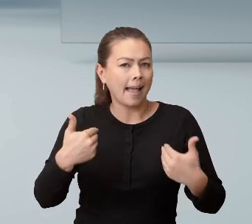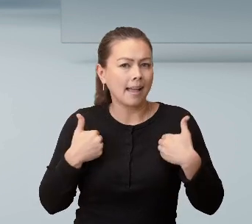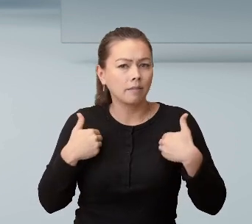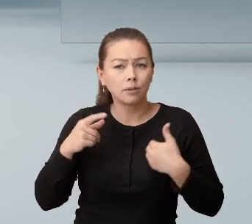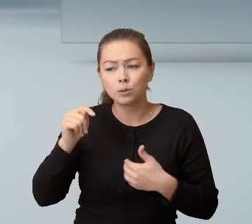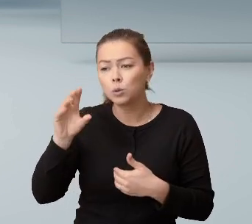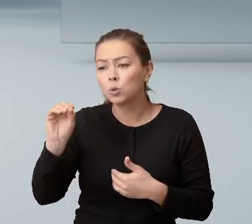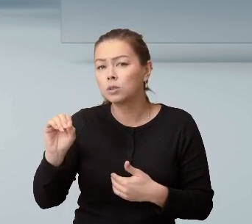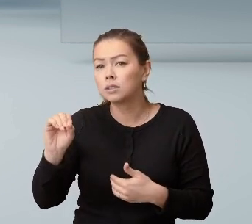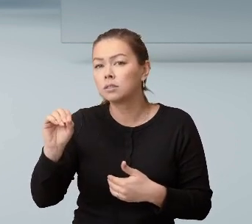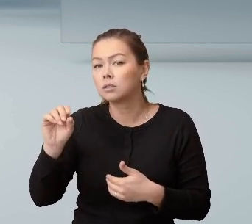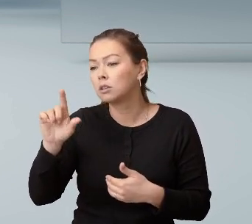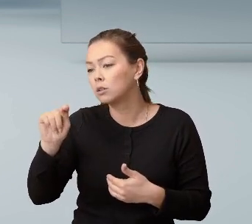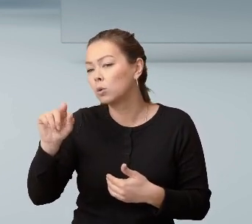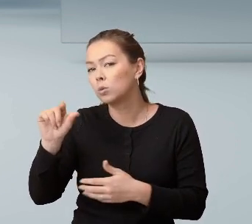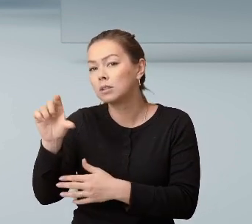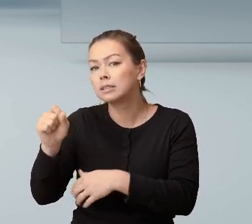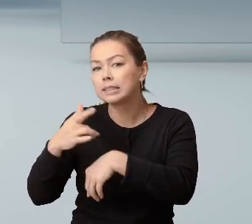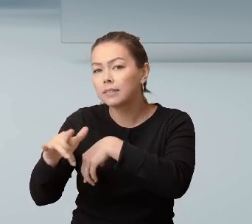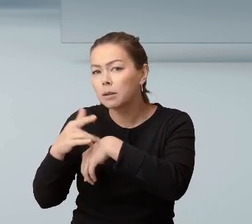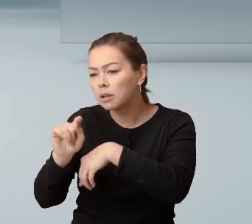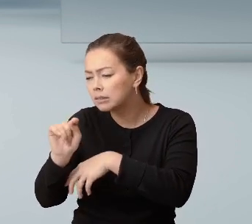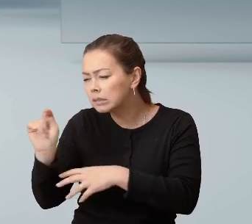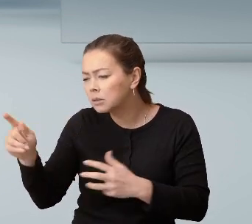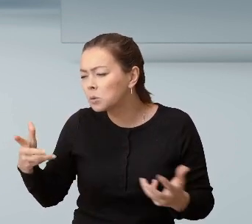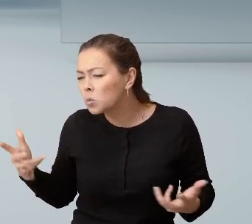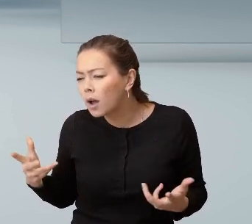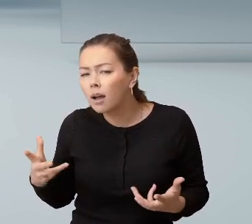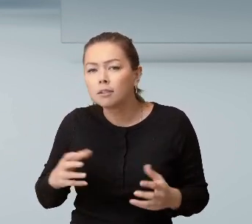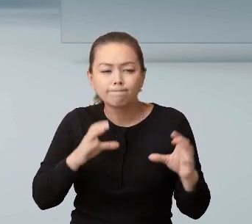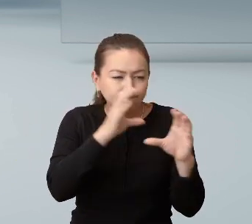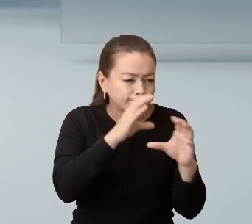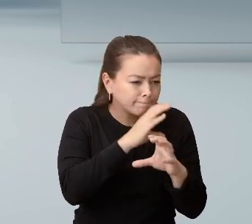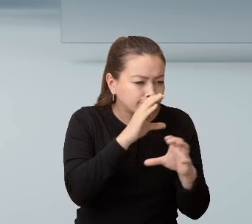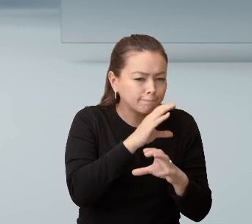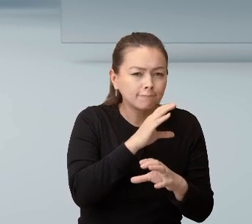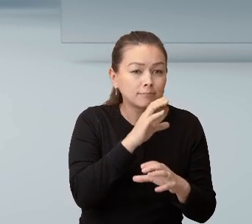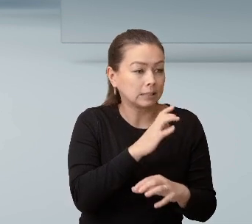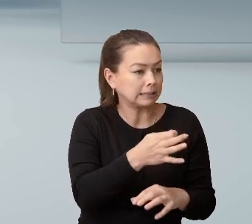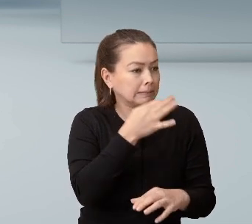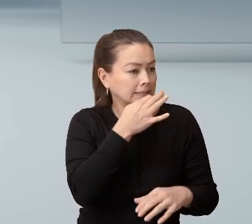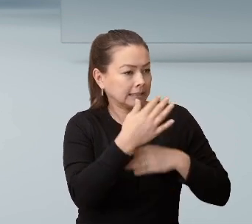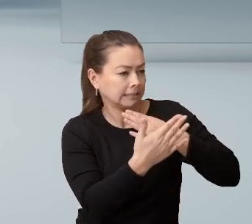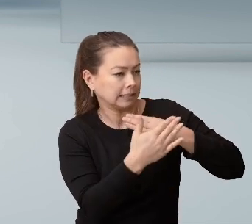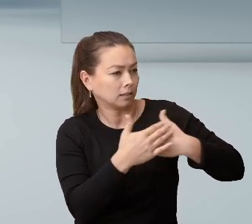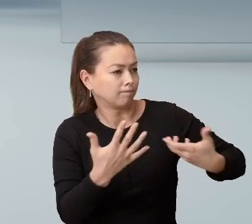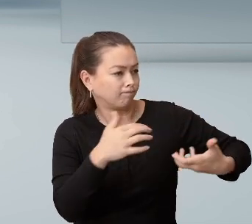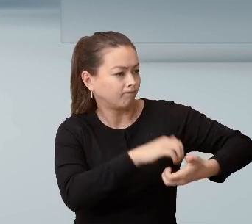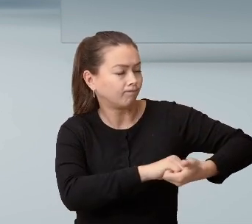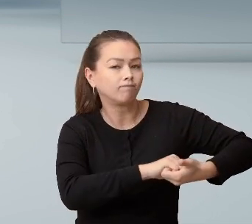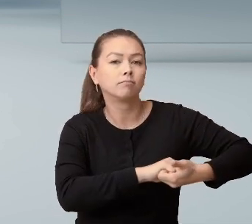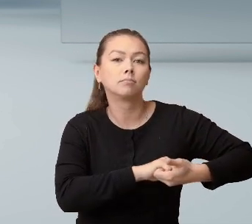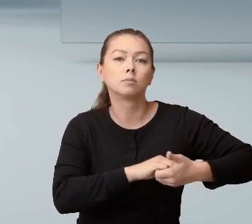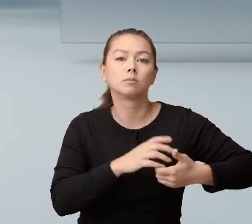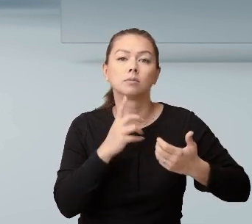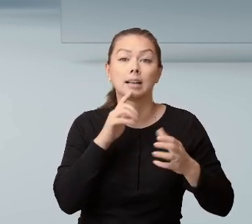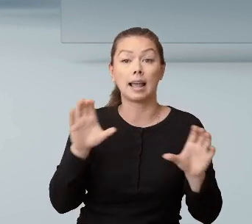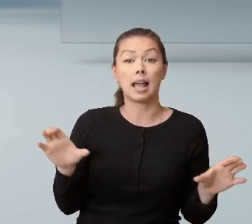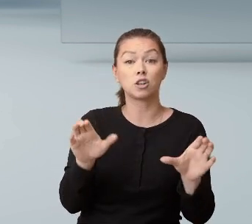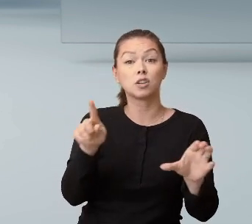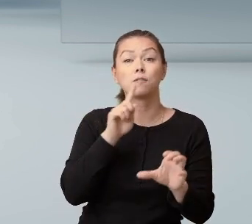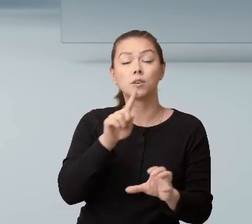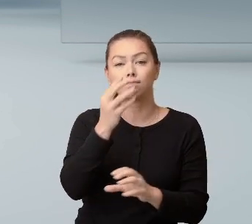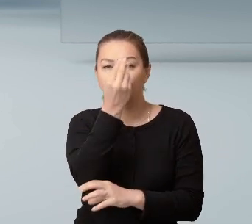that are available, seek experts for assistance, and then of course have the takeaway action to future-proof your